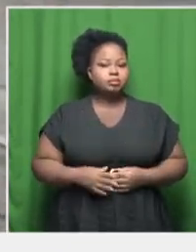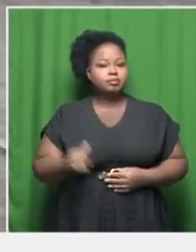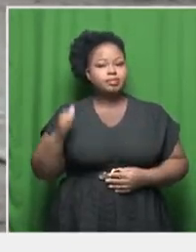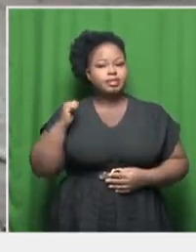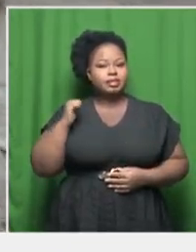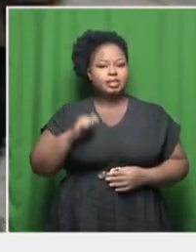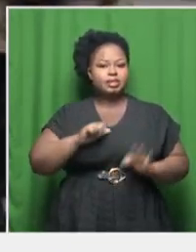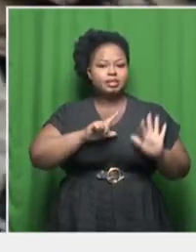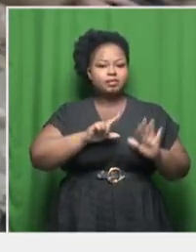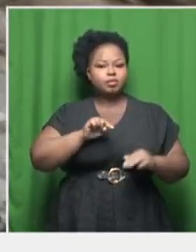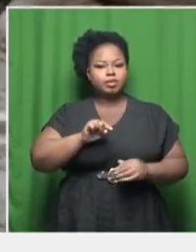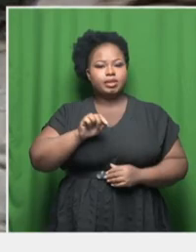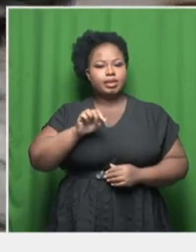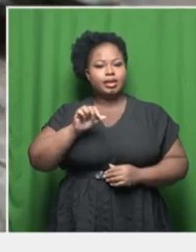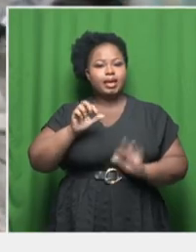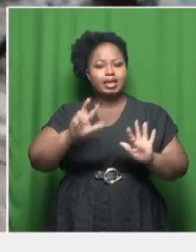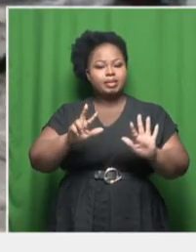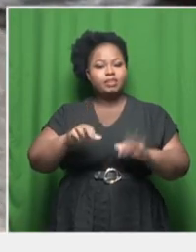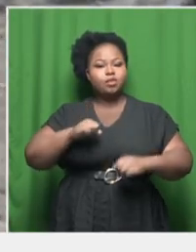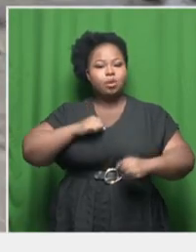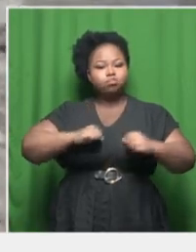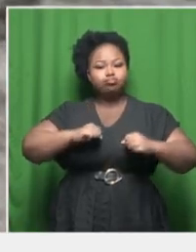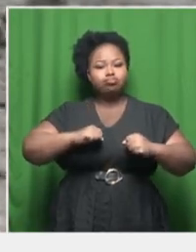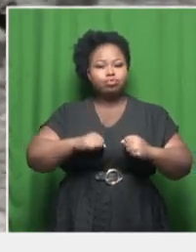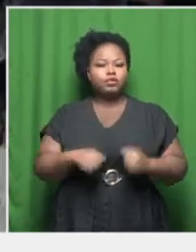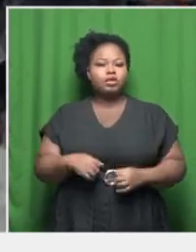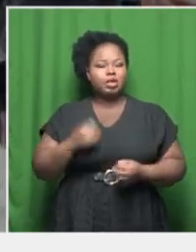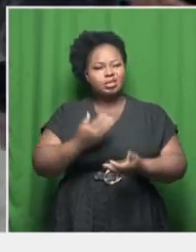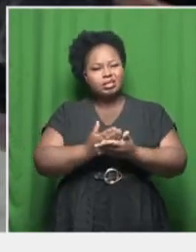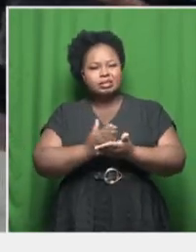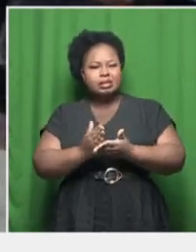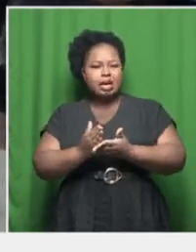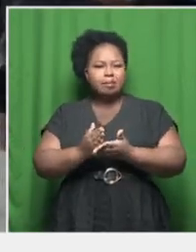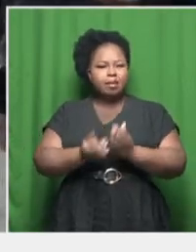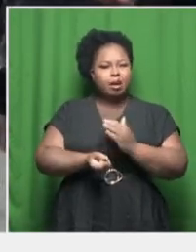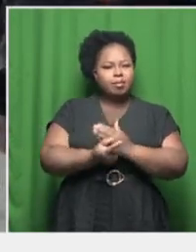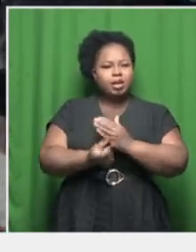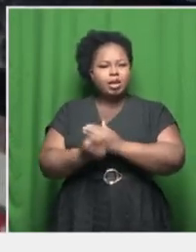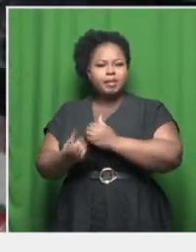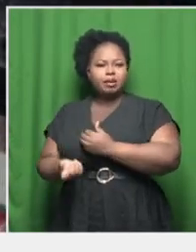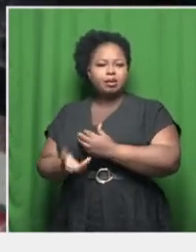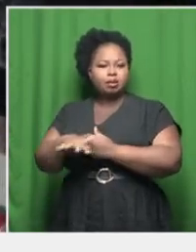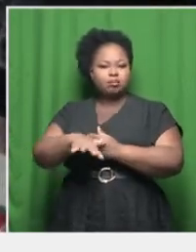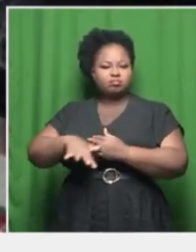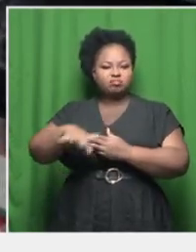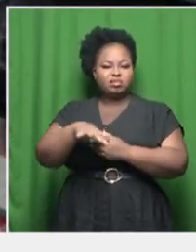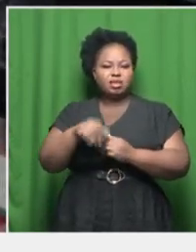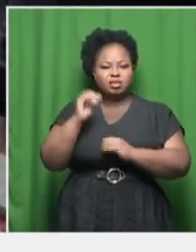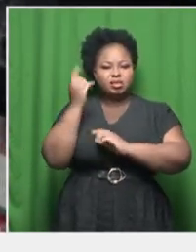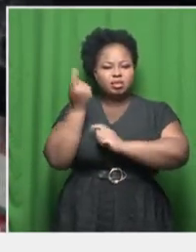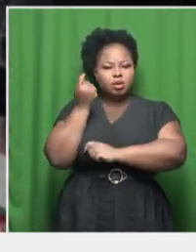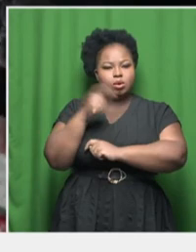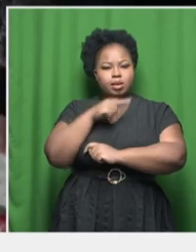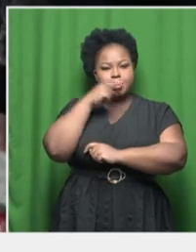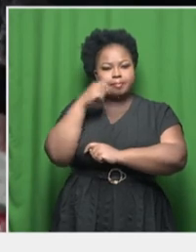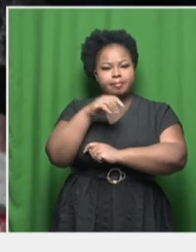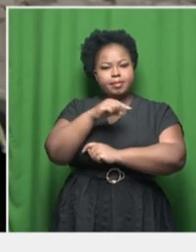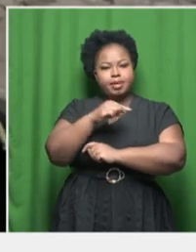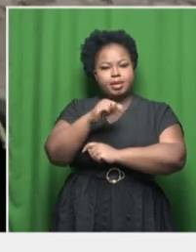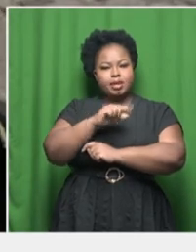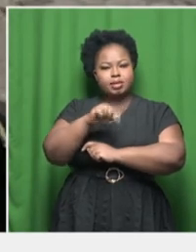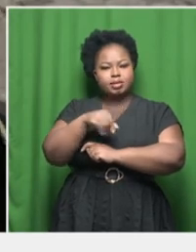Yesterday's 7.8 magnitude quake and subsequent smaller tremors were located near the town of Gaziantep.